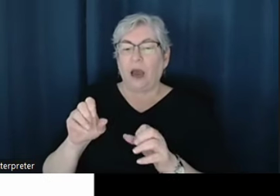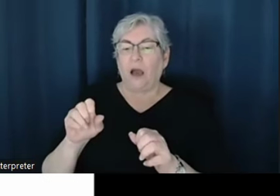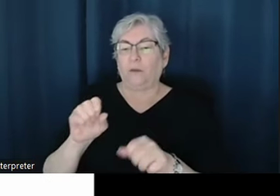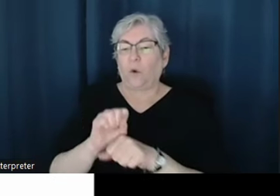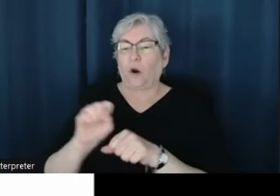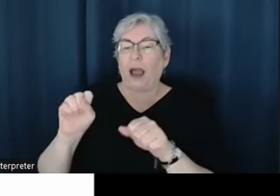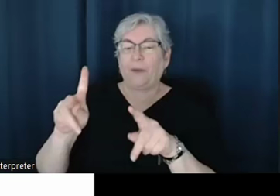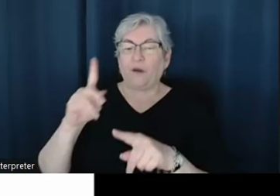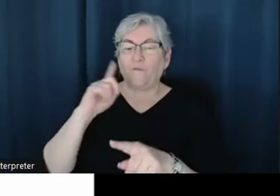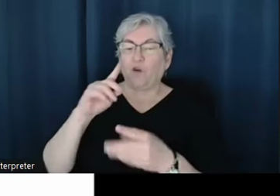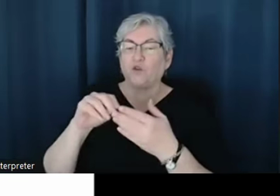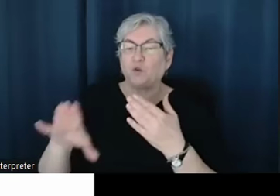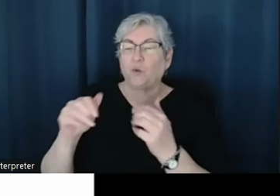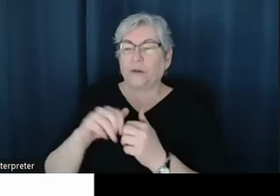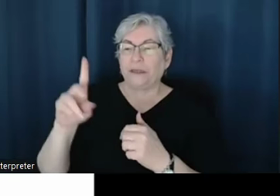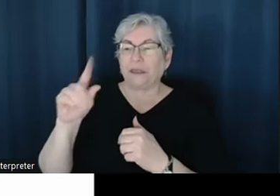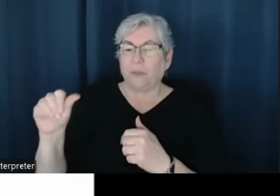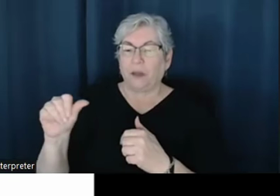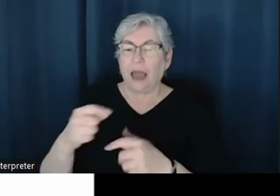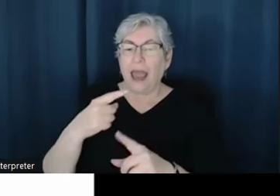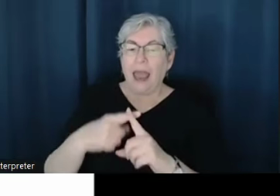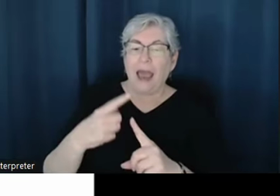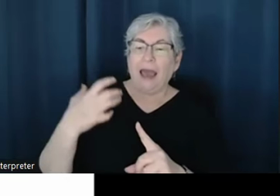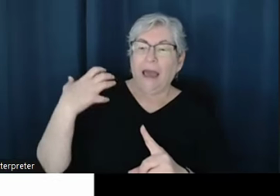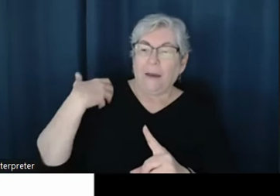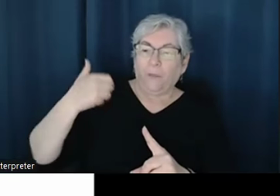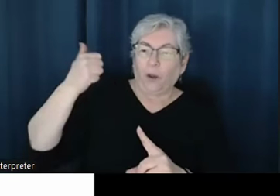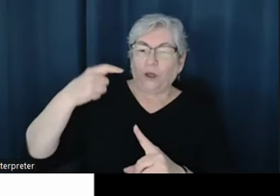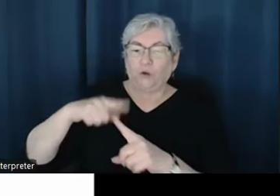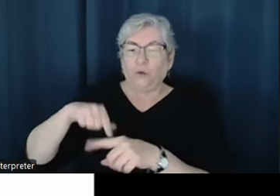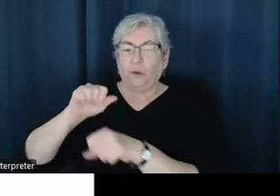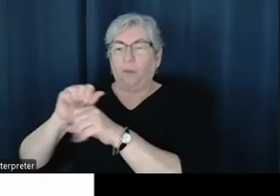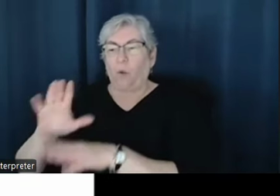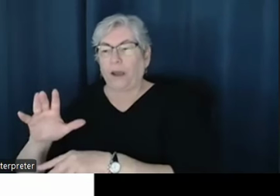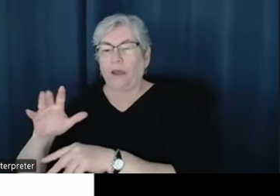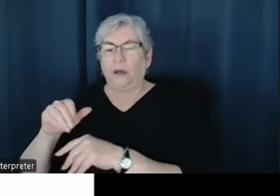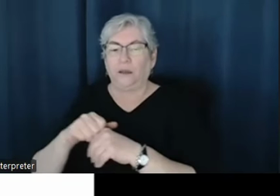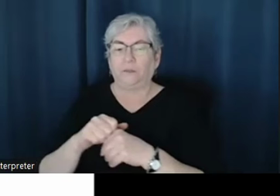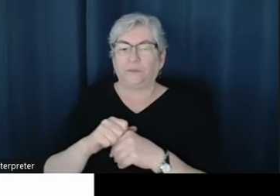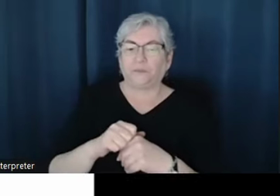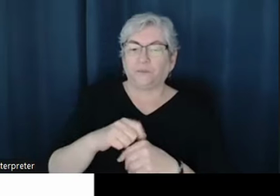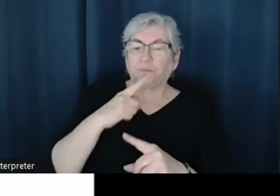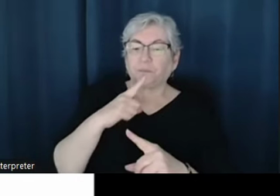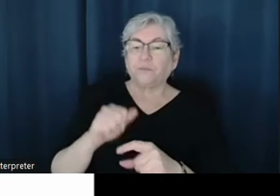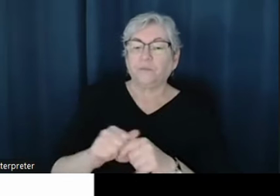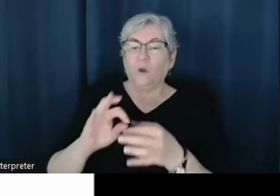workforce development, employment, employee development. Working with schools and carrying out their obligations under IDEA to coordinate and ensure provision